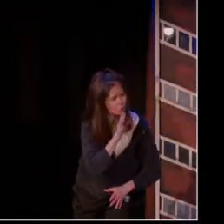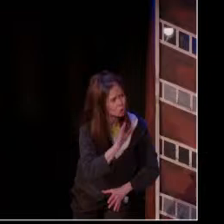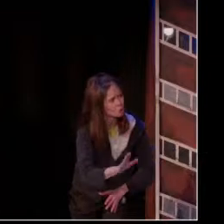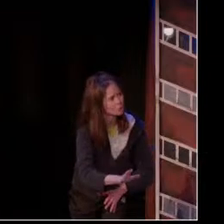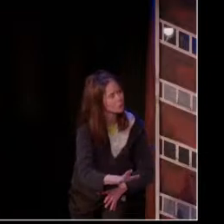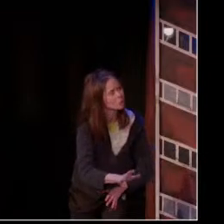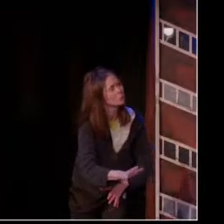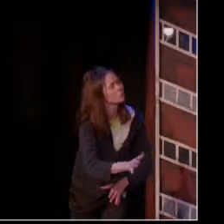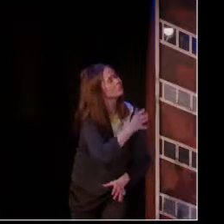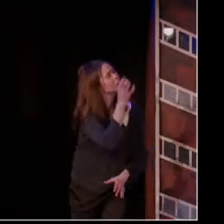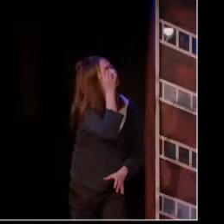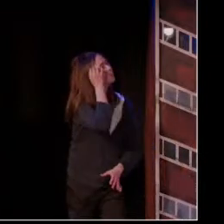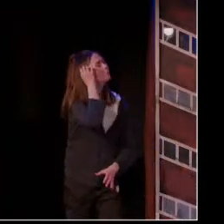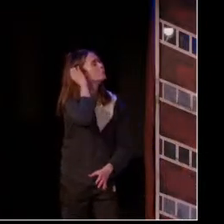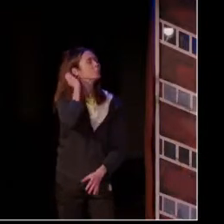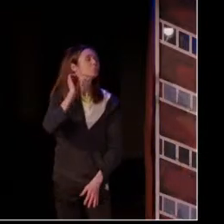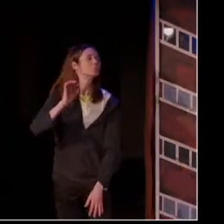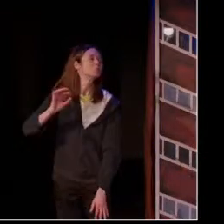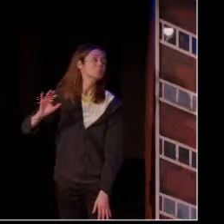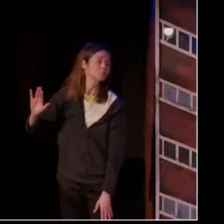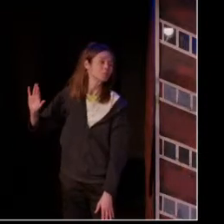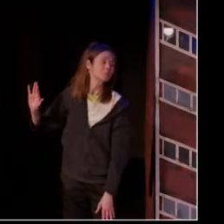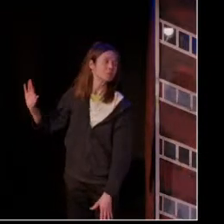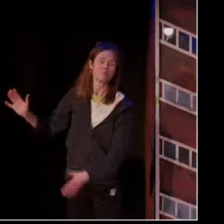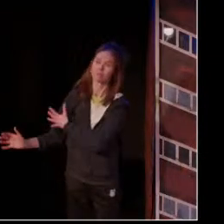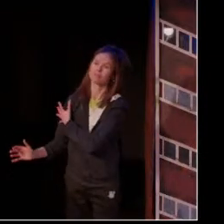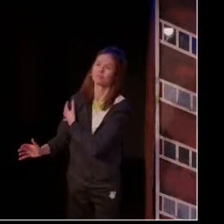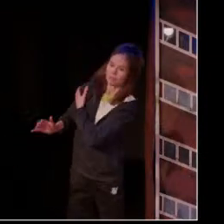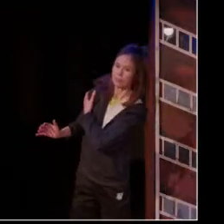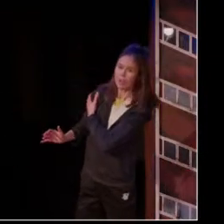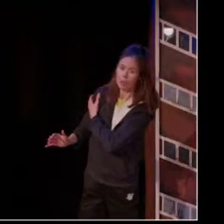I ask that you not push me.